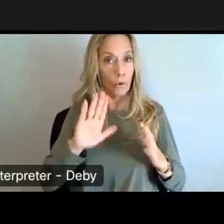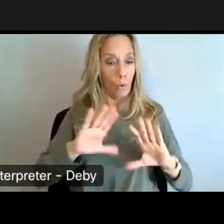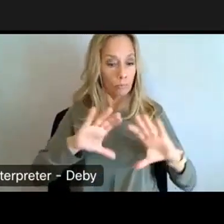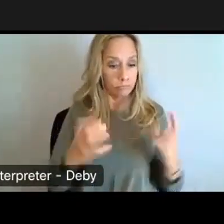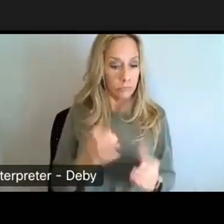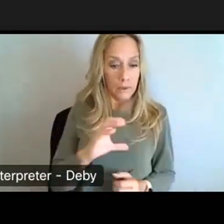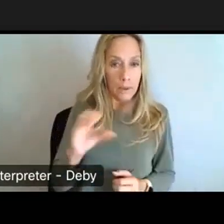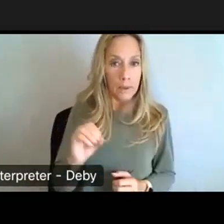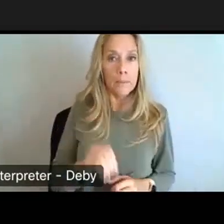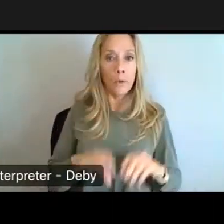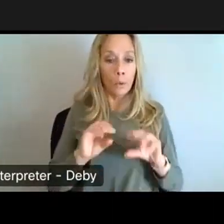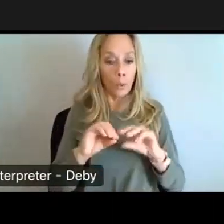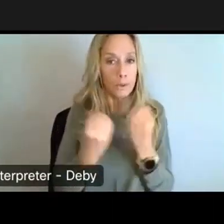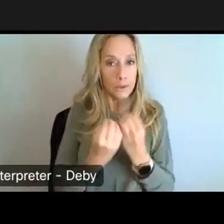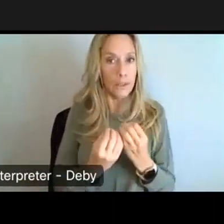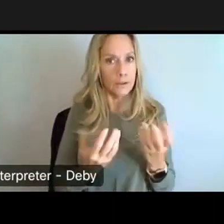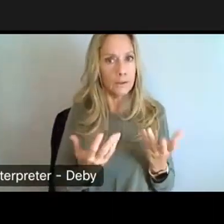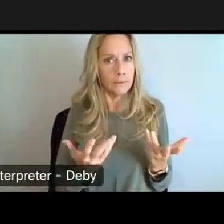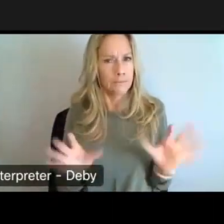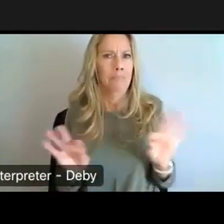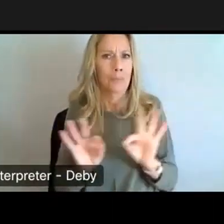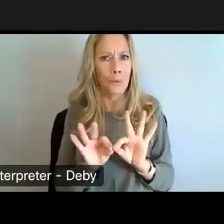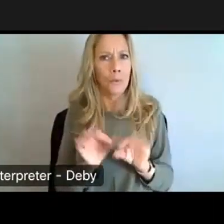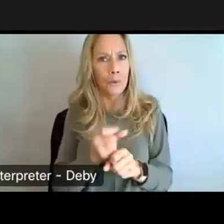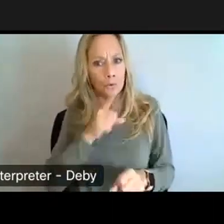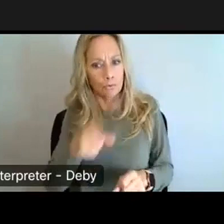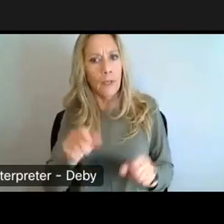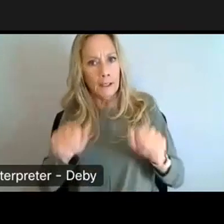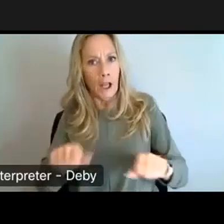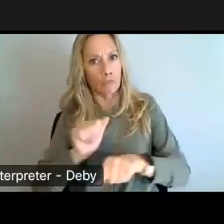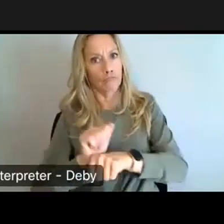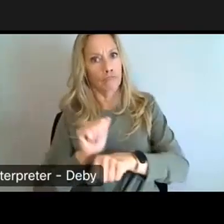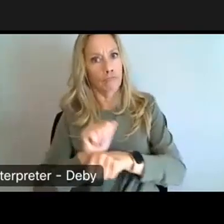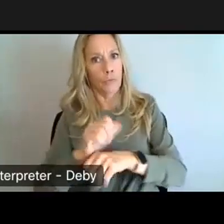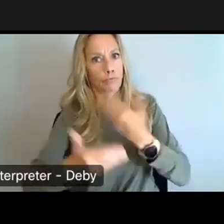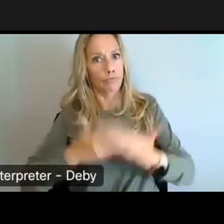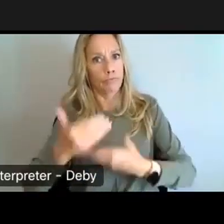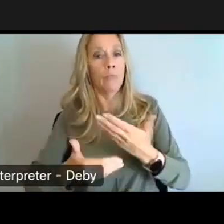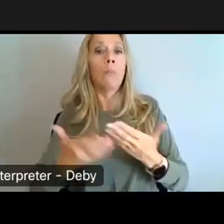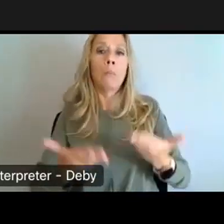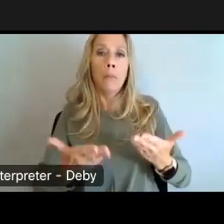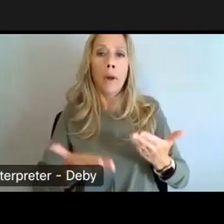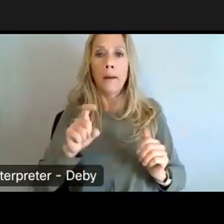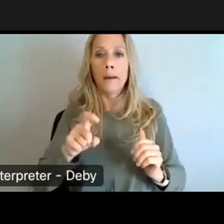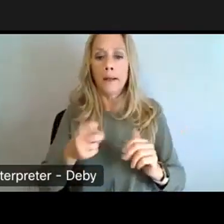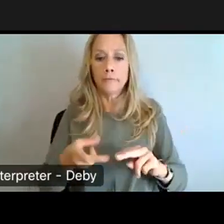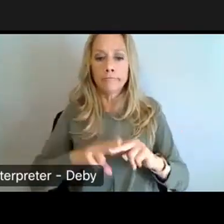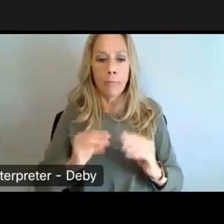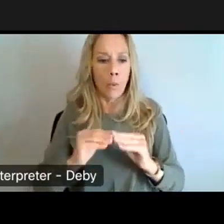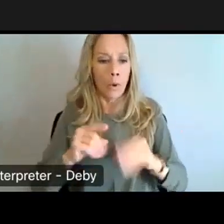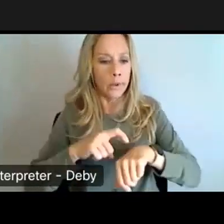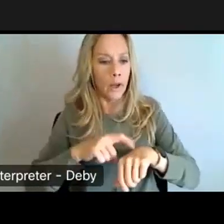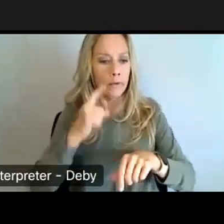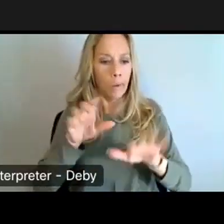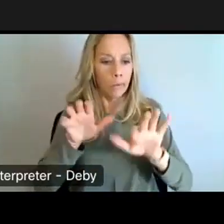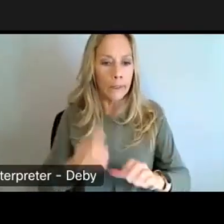company. Um, make sure that they're able to do the job. Yes, they might need a little extra time knocking out an email or doing some of the